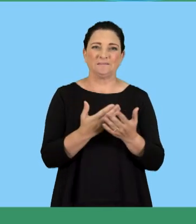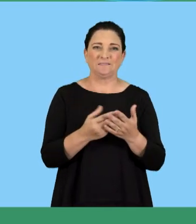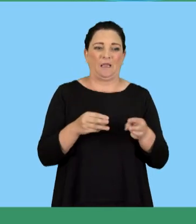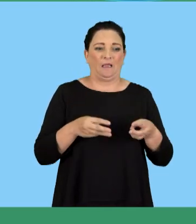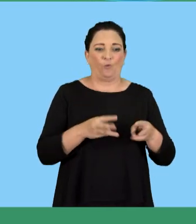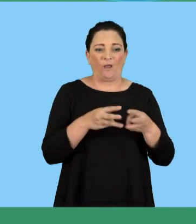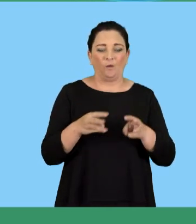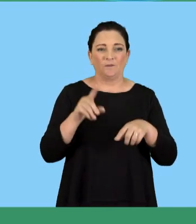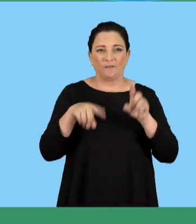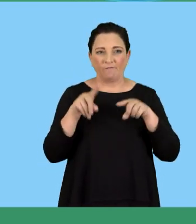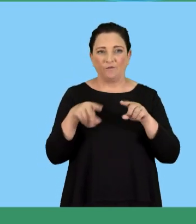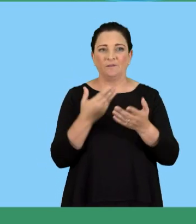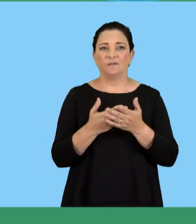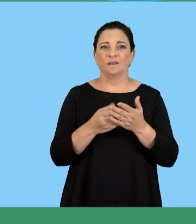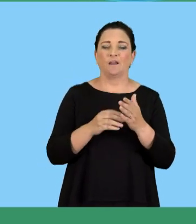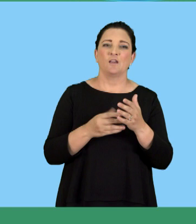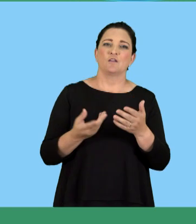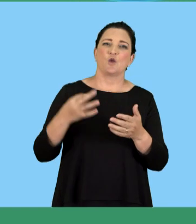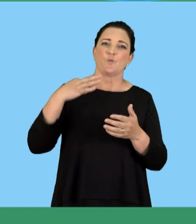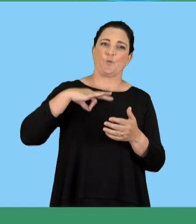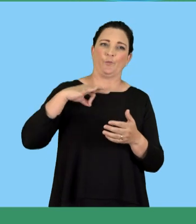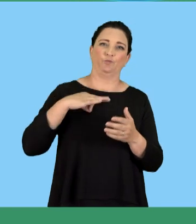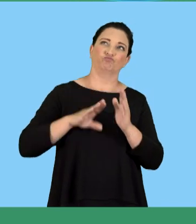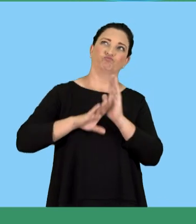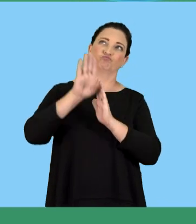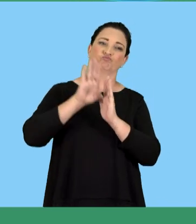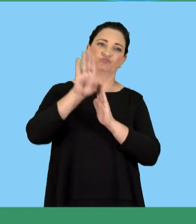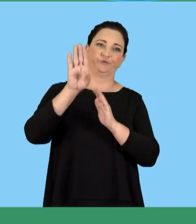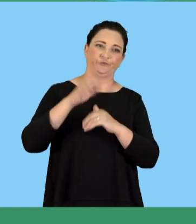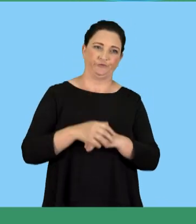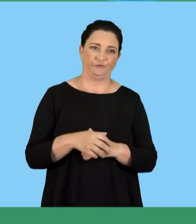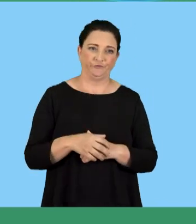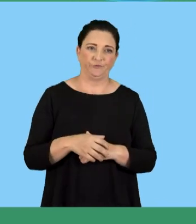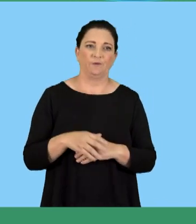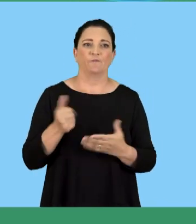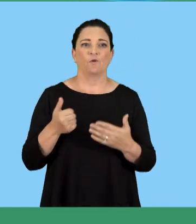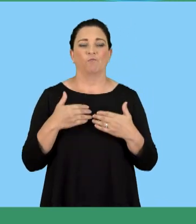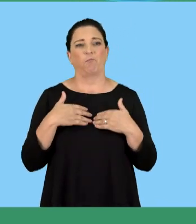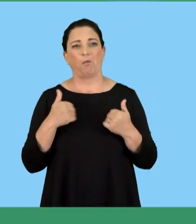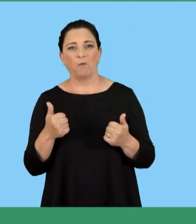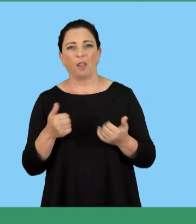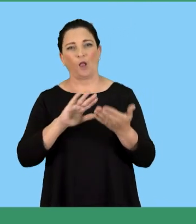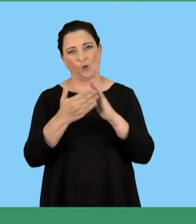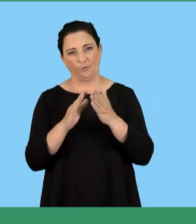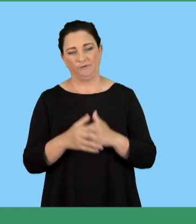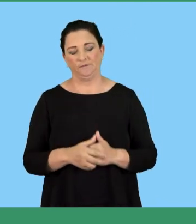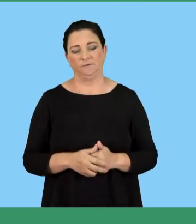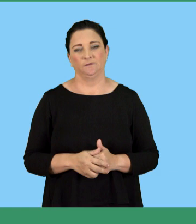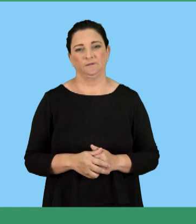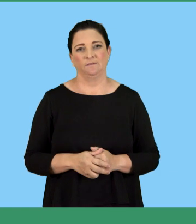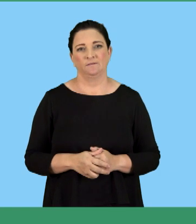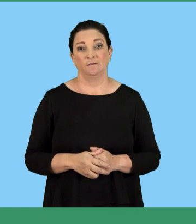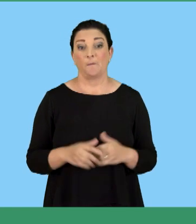contribute time and effort in improving the well-being of the employees and the community. Let's start with the